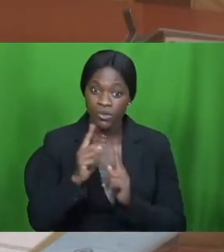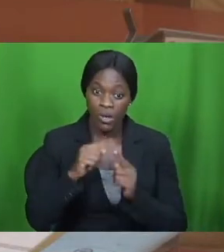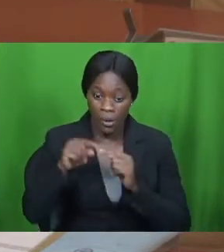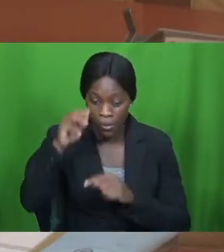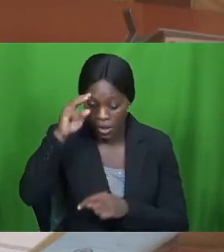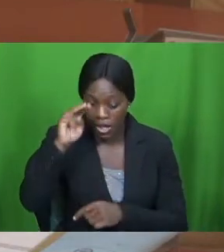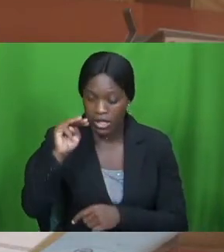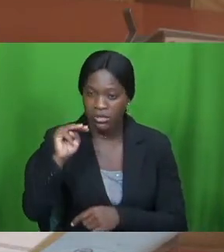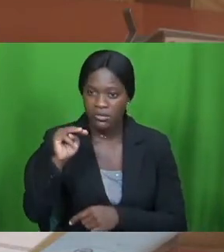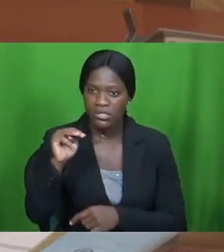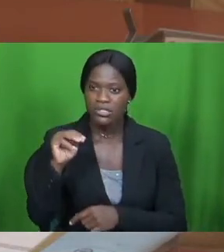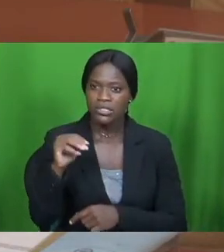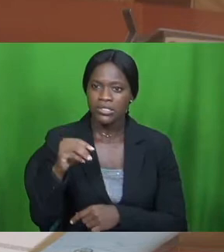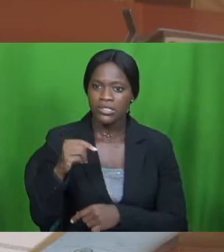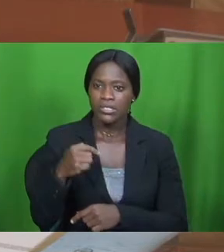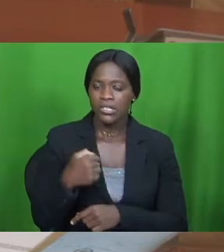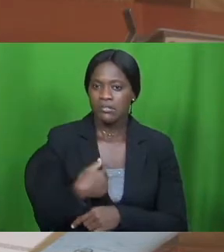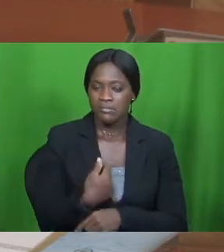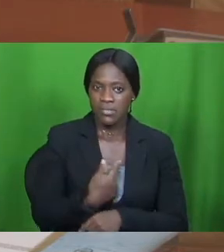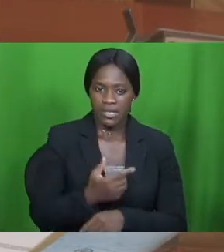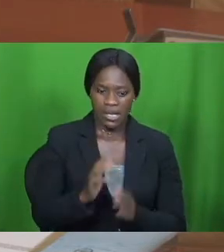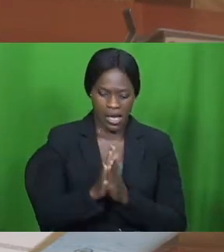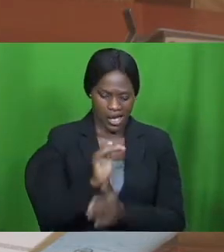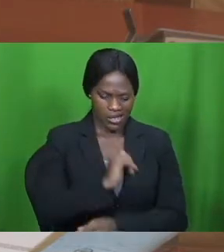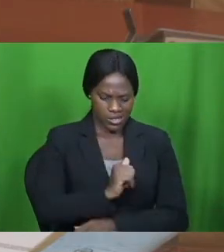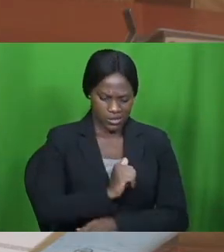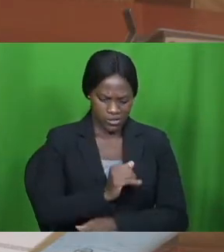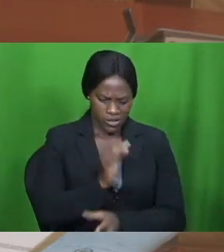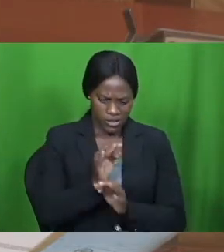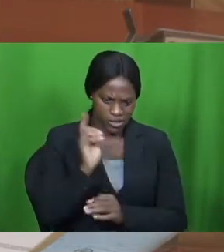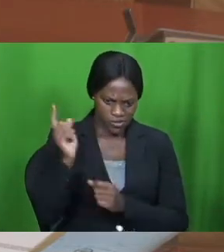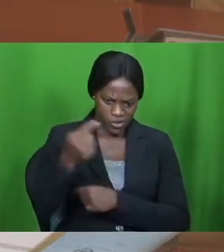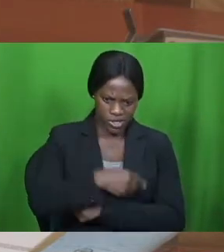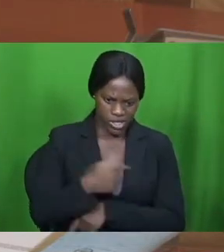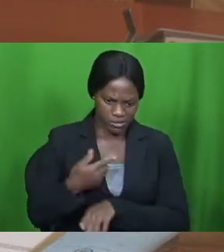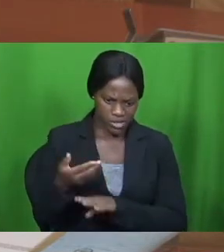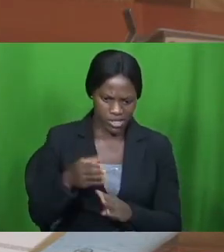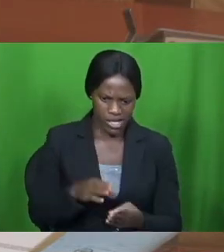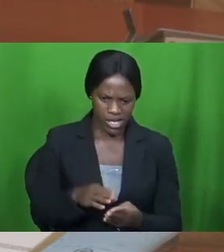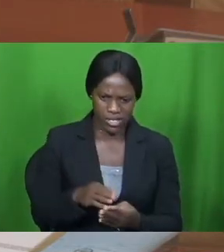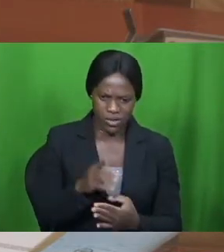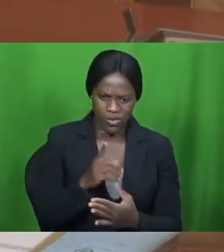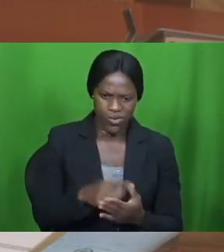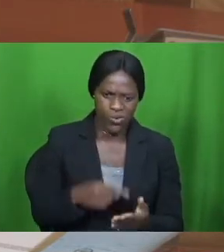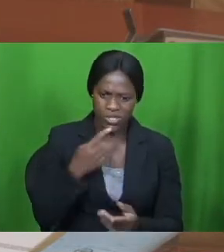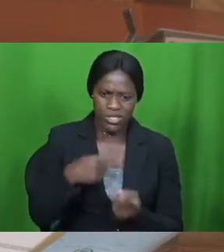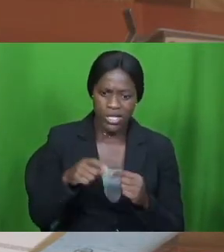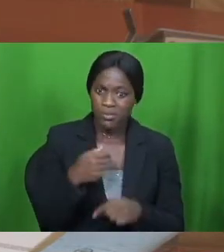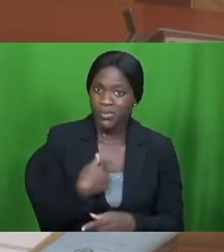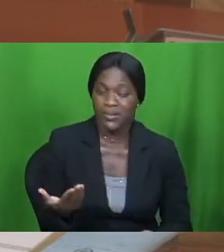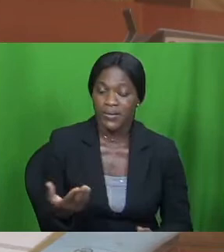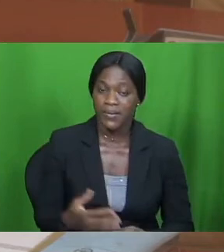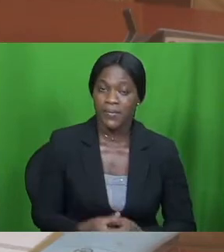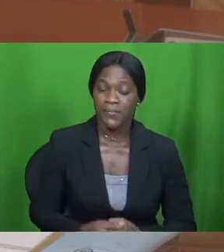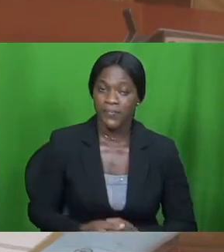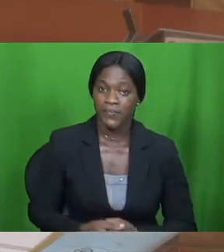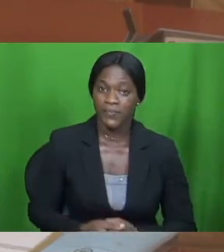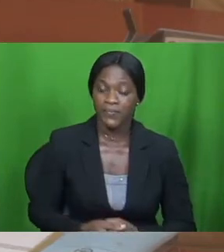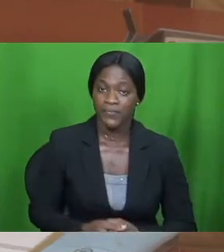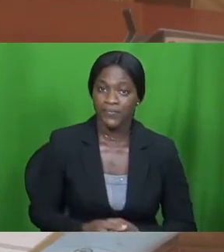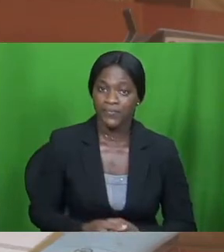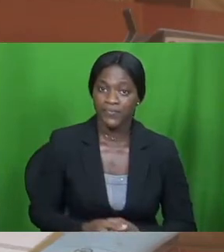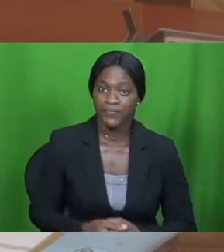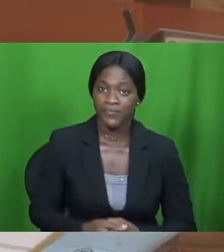I prick myself and ask myself, if I'm no more one day, what will be said about me as a public thing